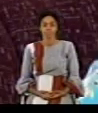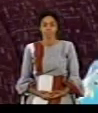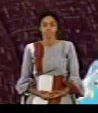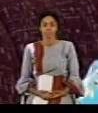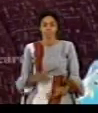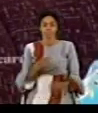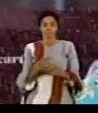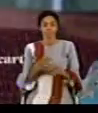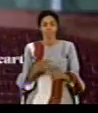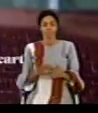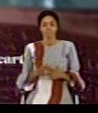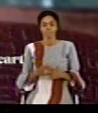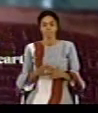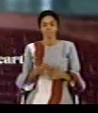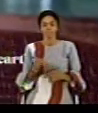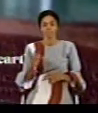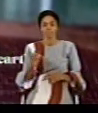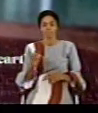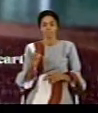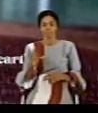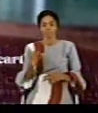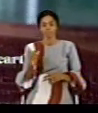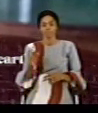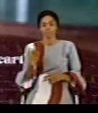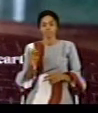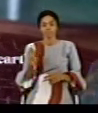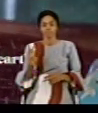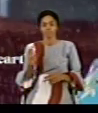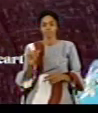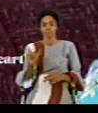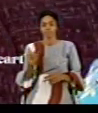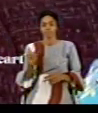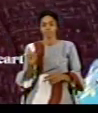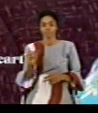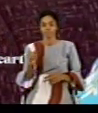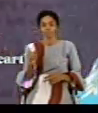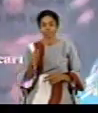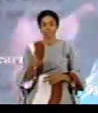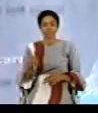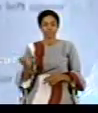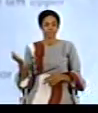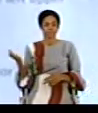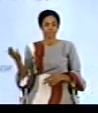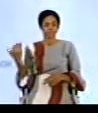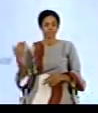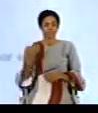My name is Oniola Niwaju. Last year, I was diagnosed of